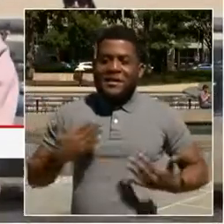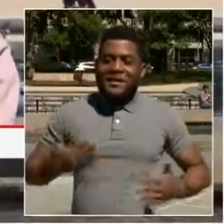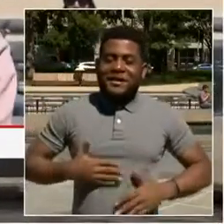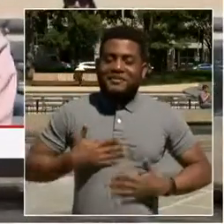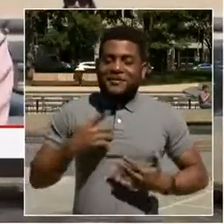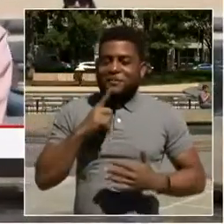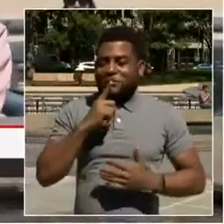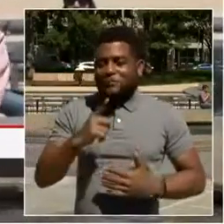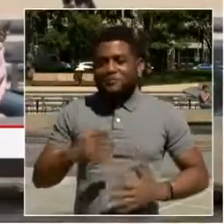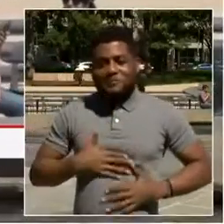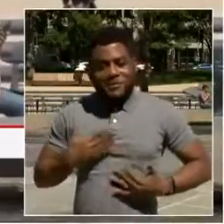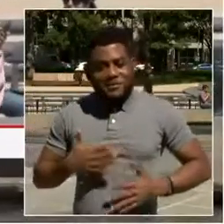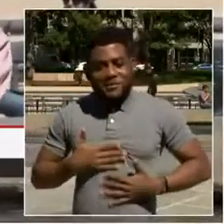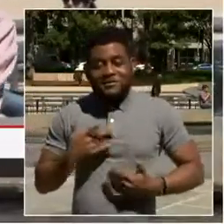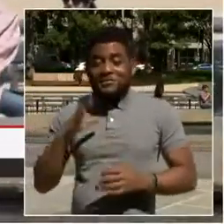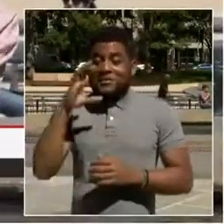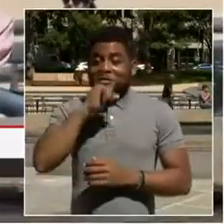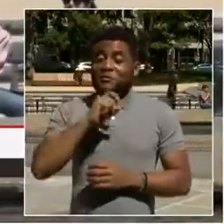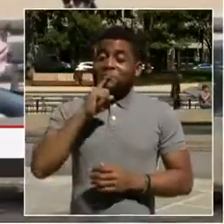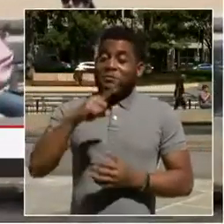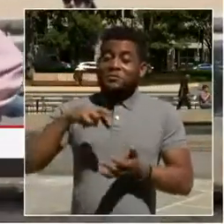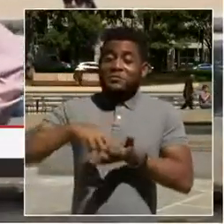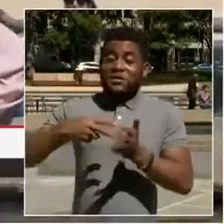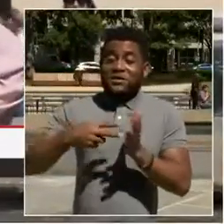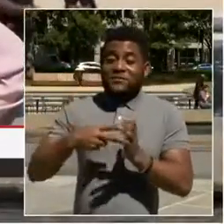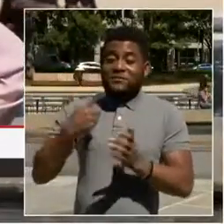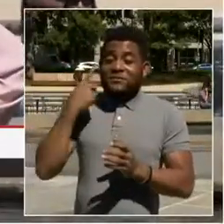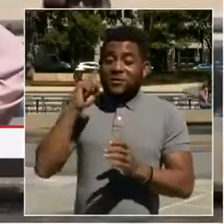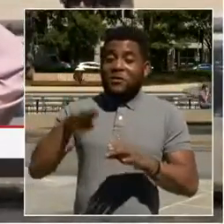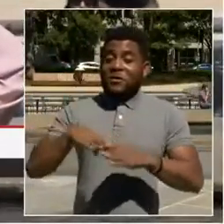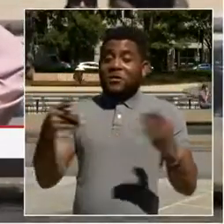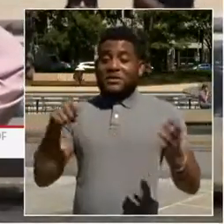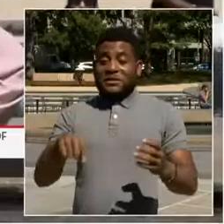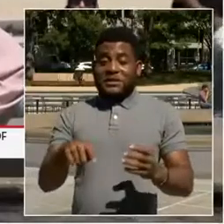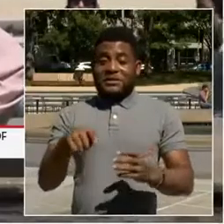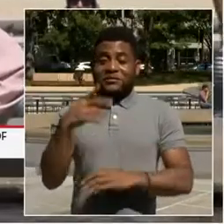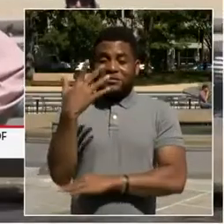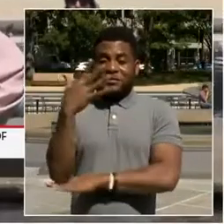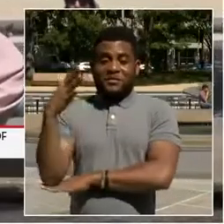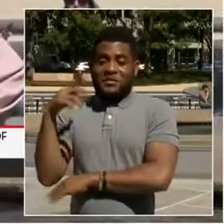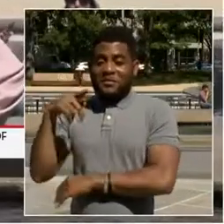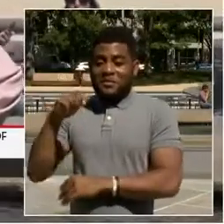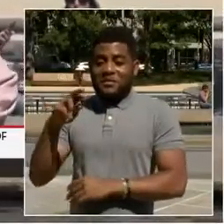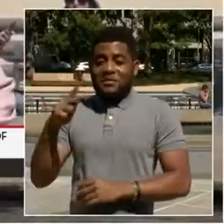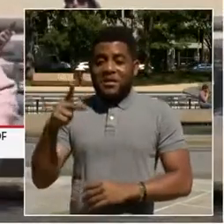to open Franklin Park. I'm so grateful for this day.